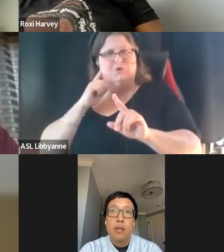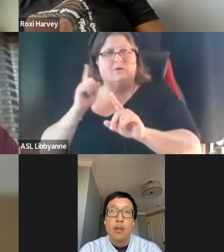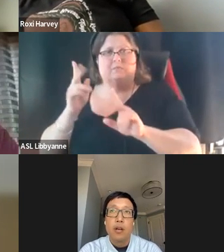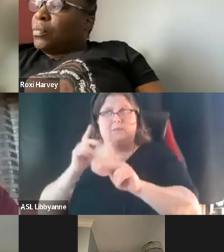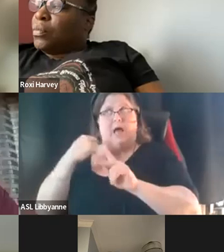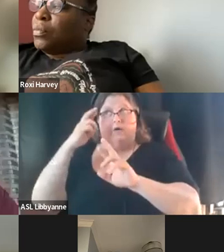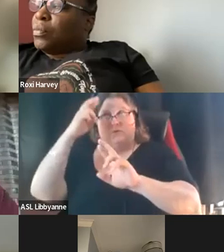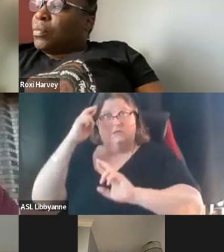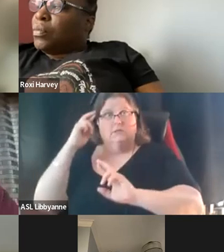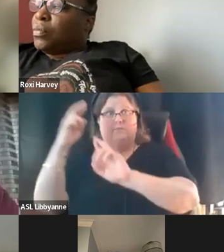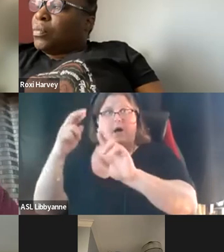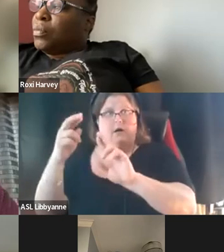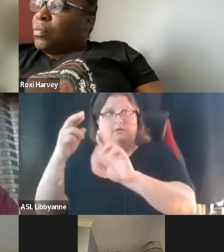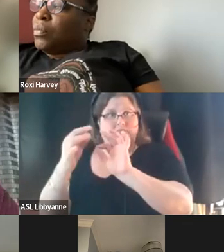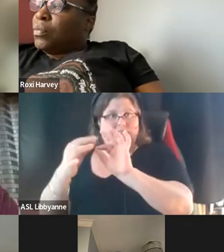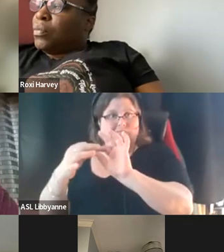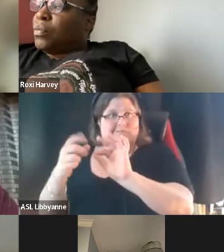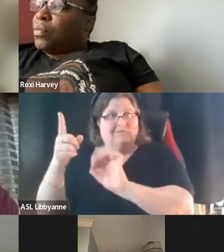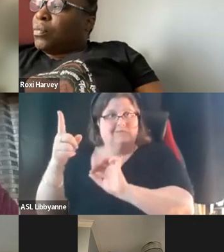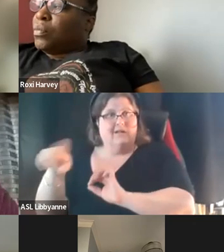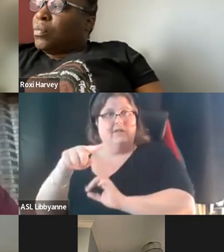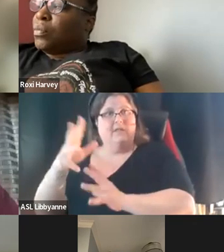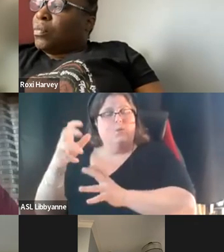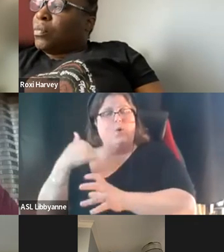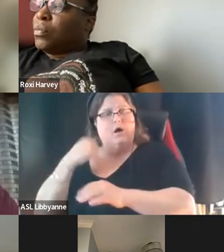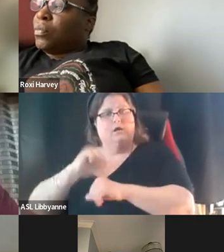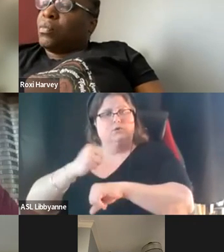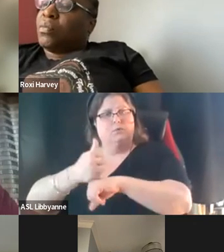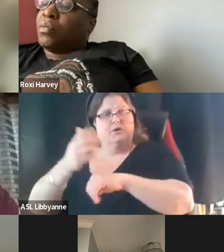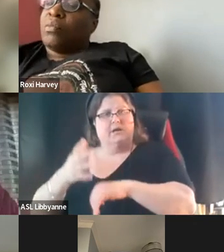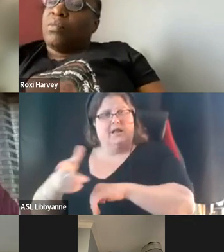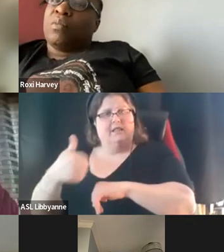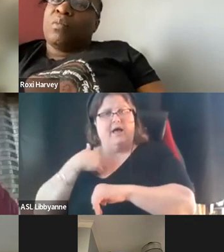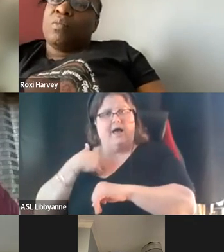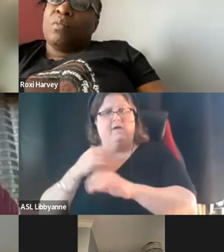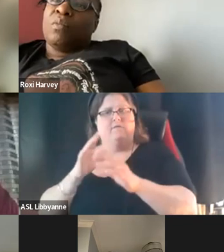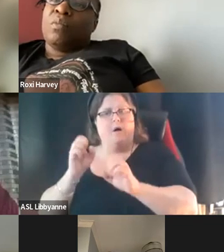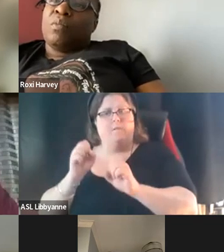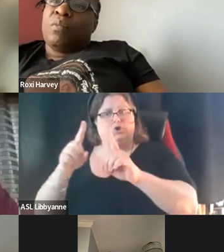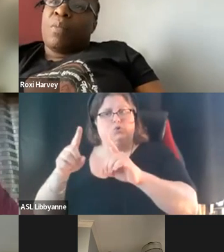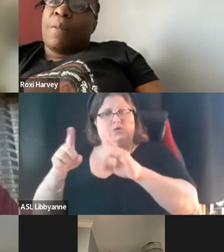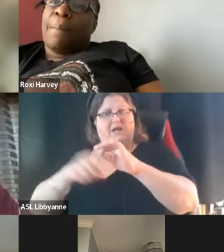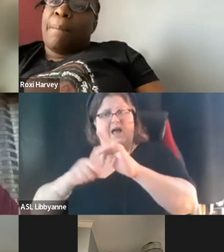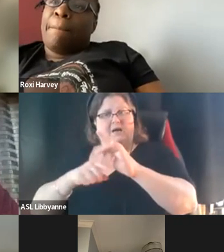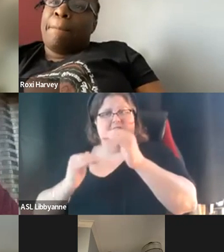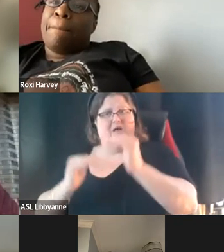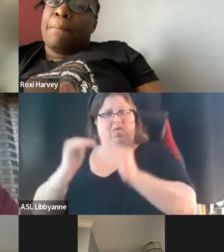respect talk about is having the superintendent close opportunity gaps, look at